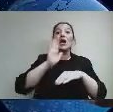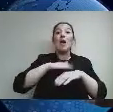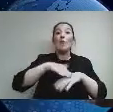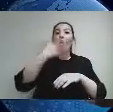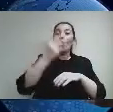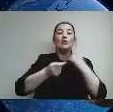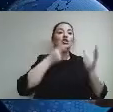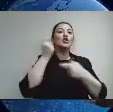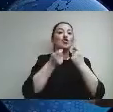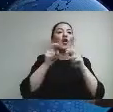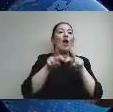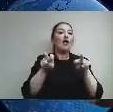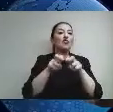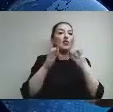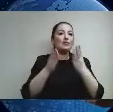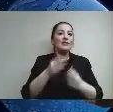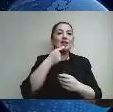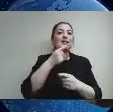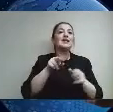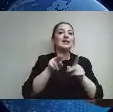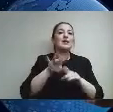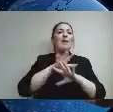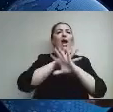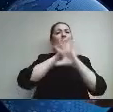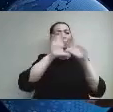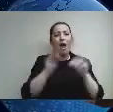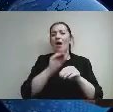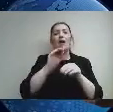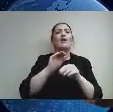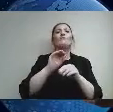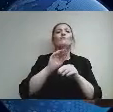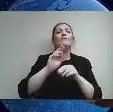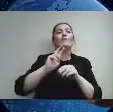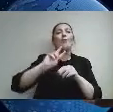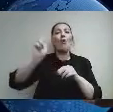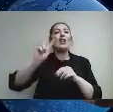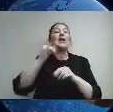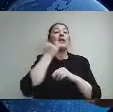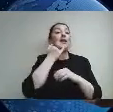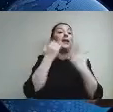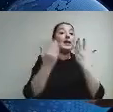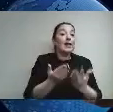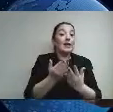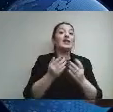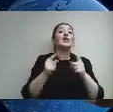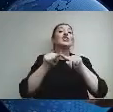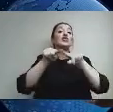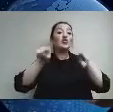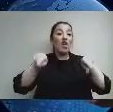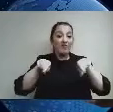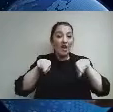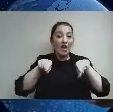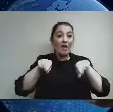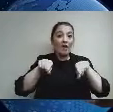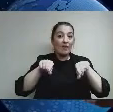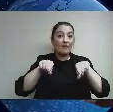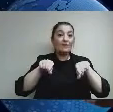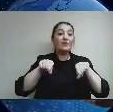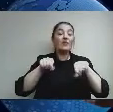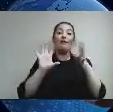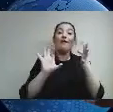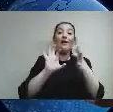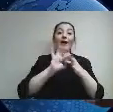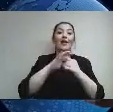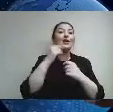çevreyle alakalı bir şey yapıyoruz. We have been doing something about the environment. Should we do that